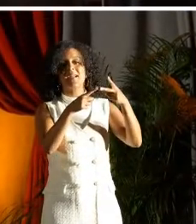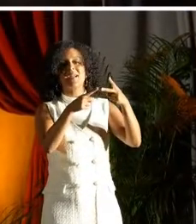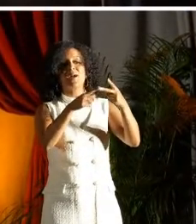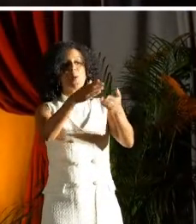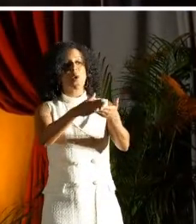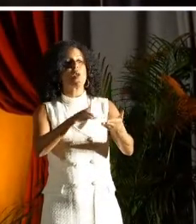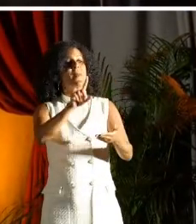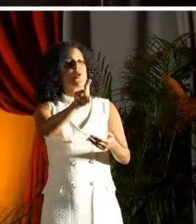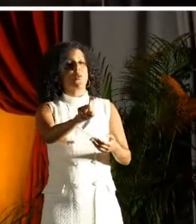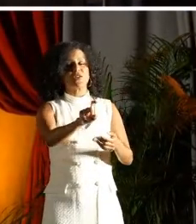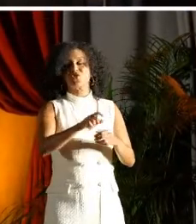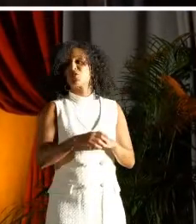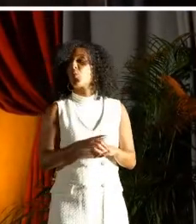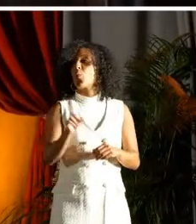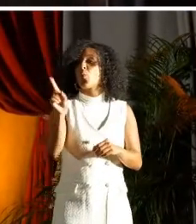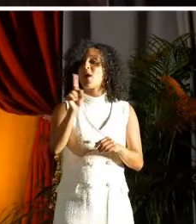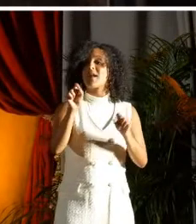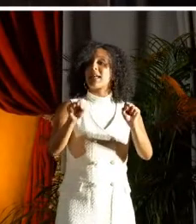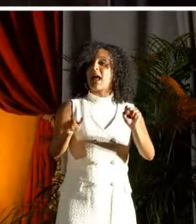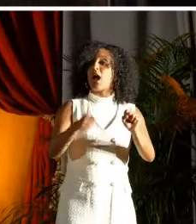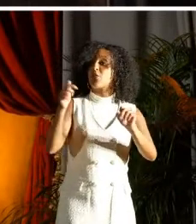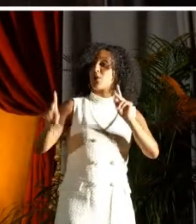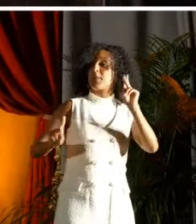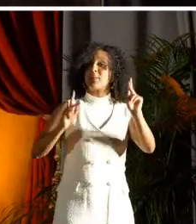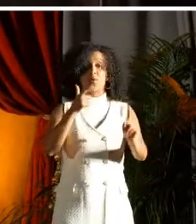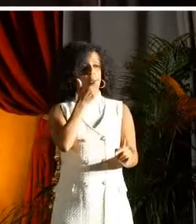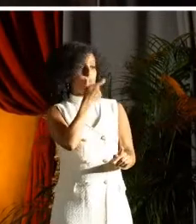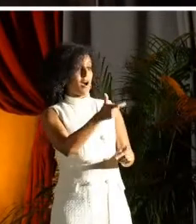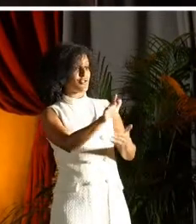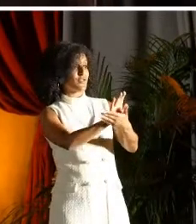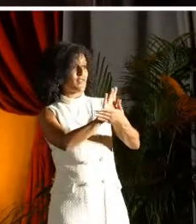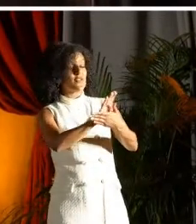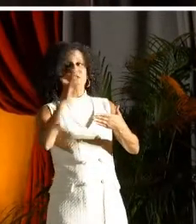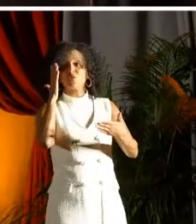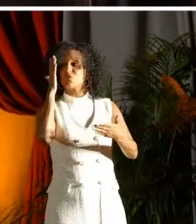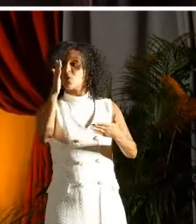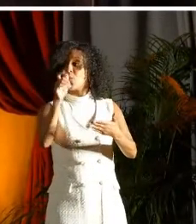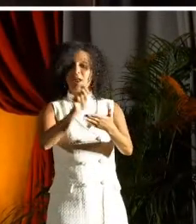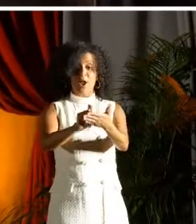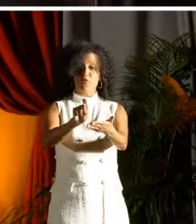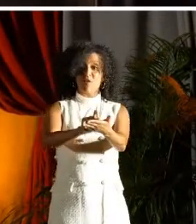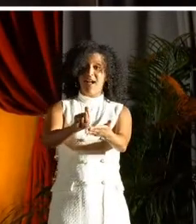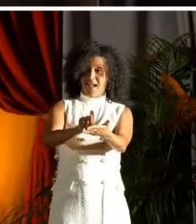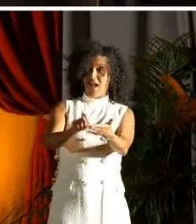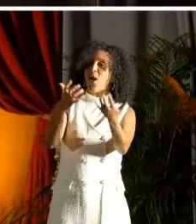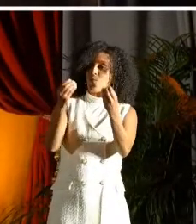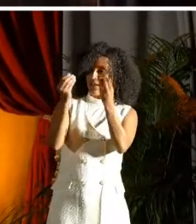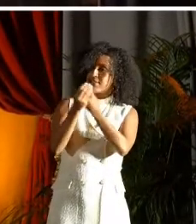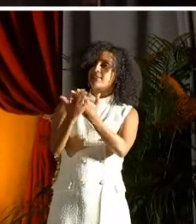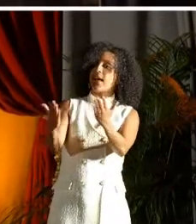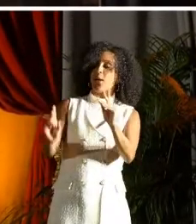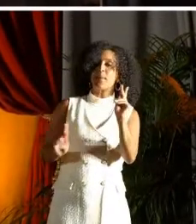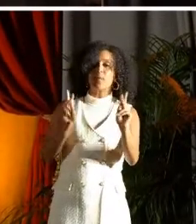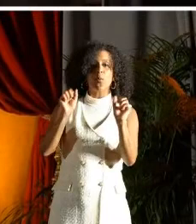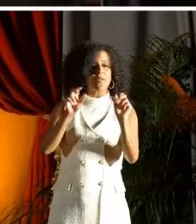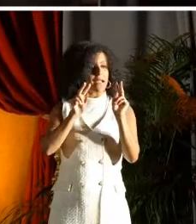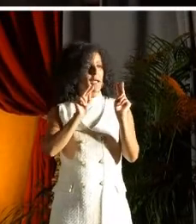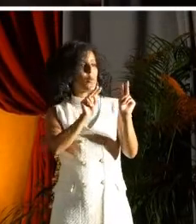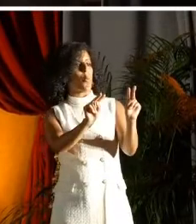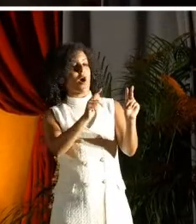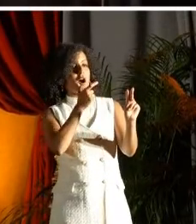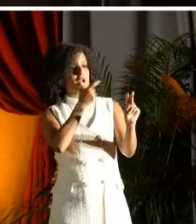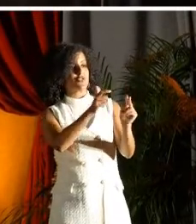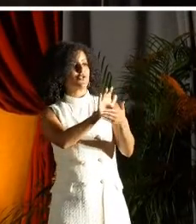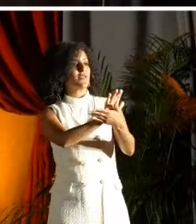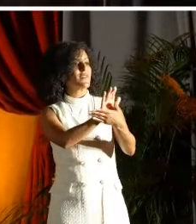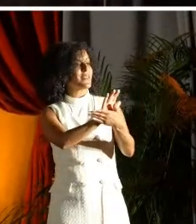question is, where can other people see this film in the future? Because when I write about it, I want to be able to tell where they can see it.